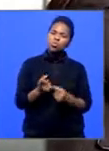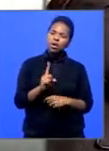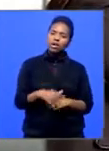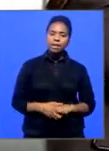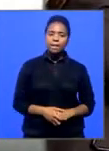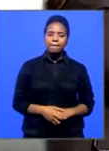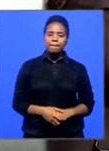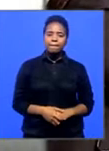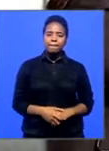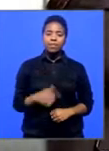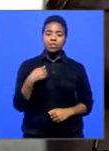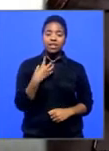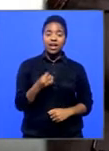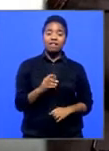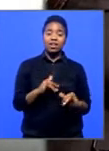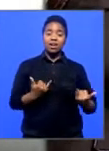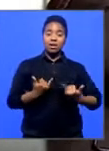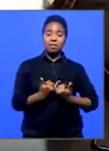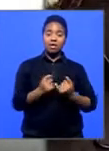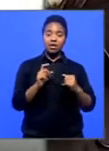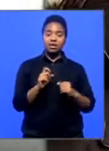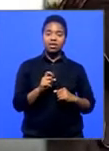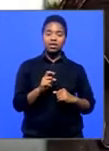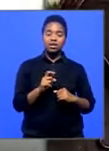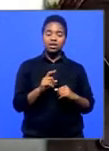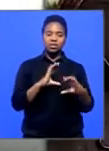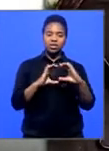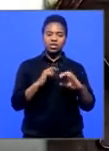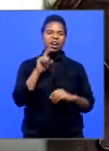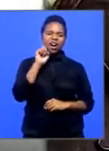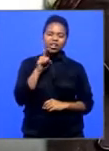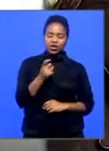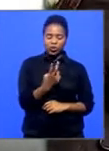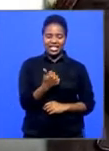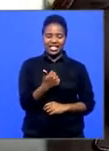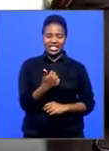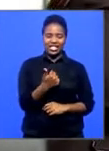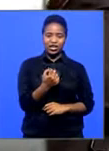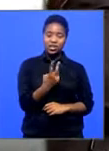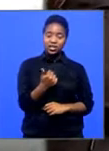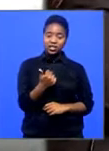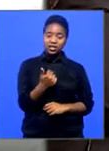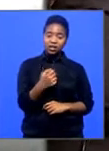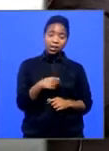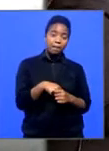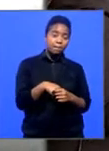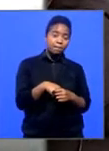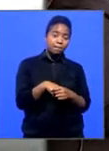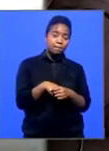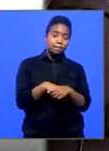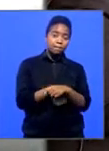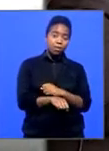gonna sell myself. I've got a company called Move Communications. How old are you? I'm 26 this year. And were you born post